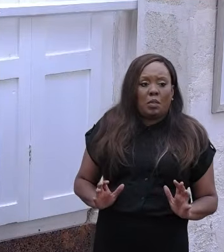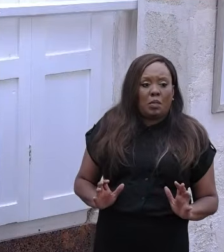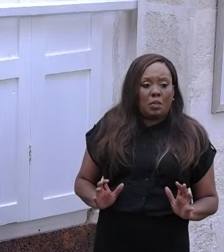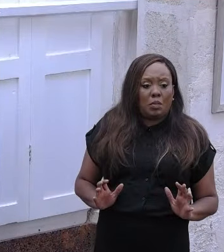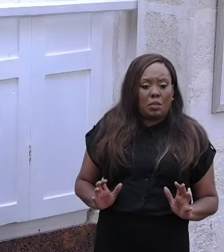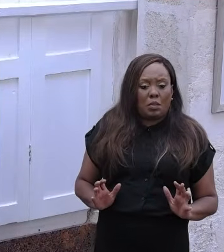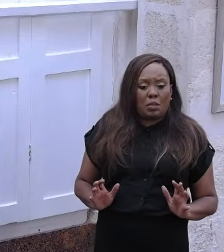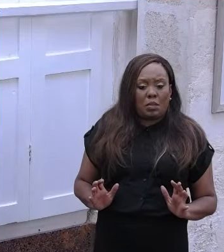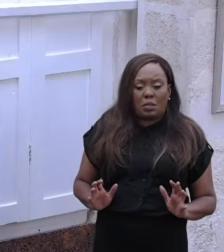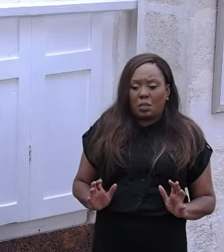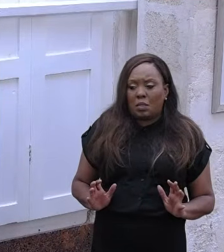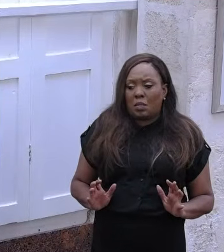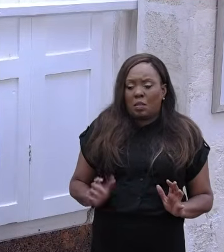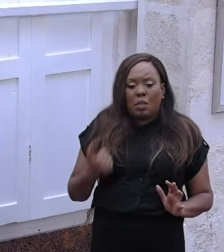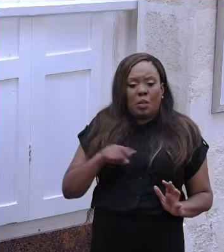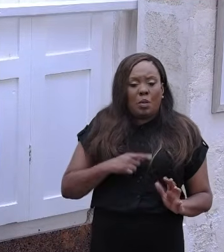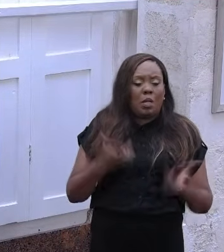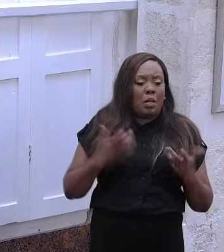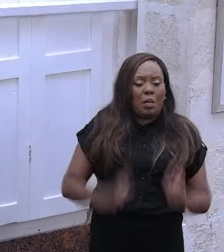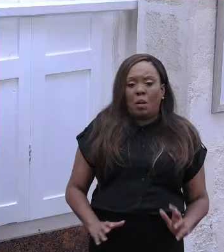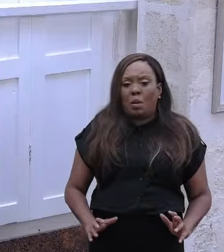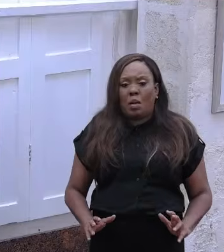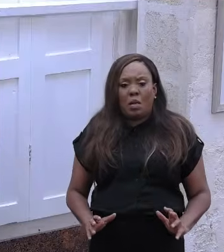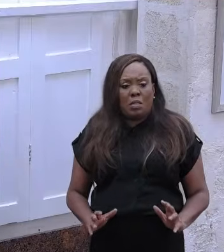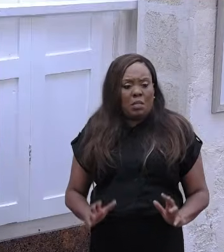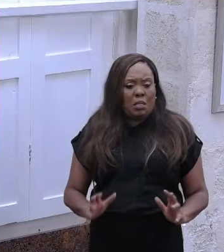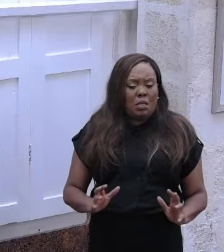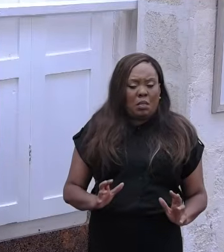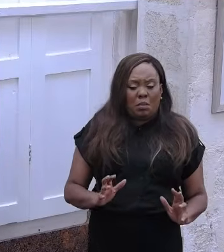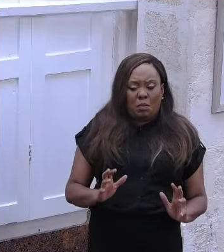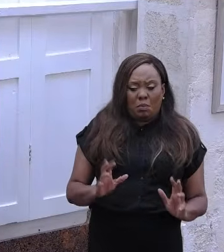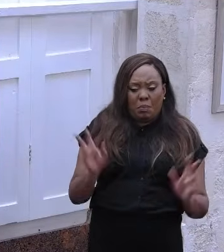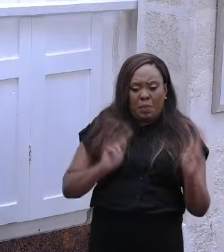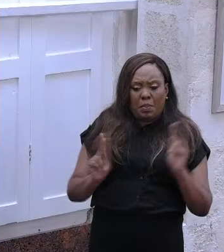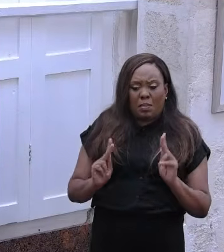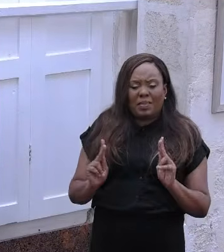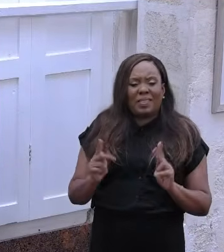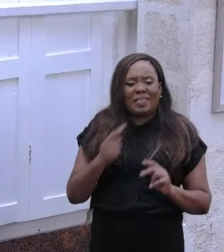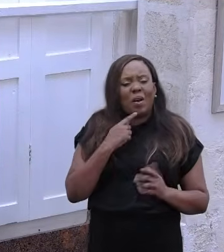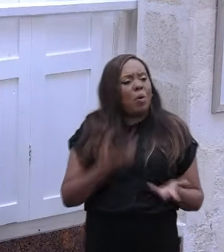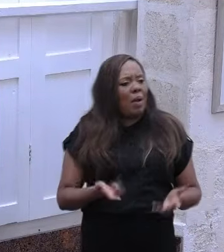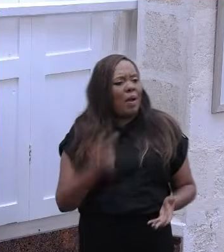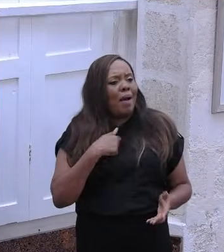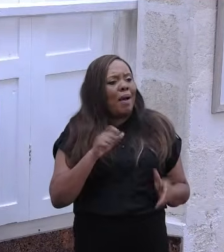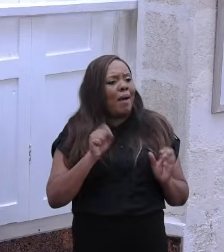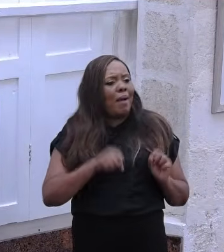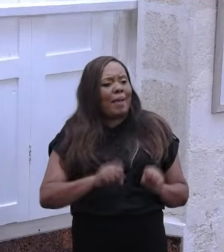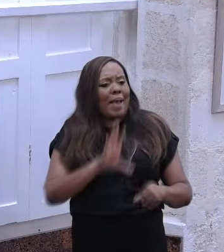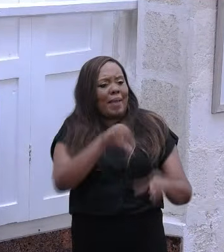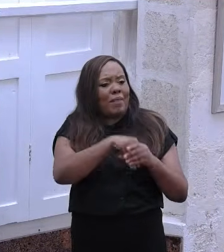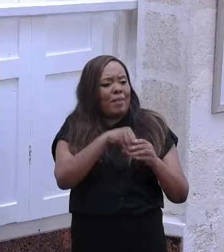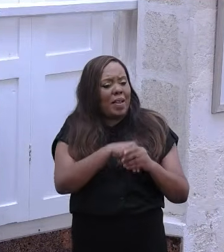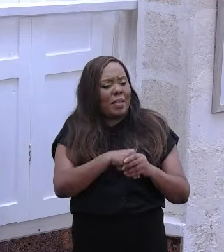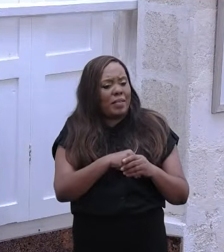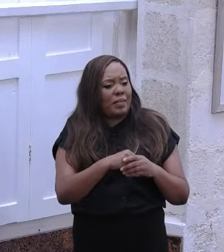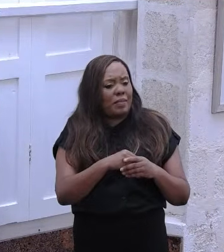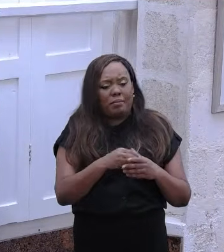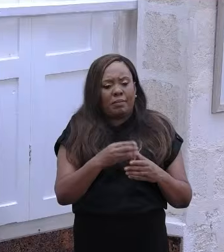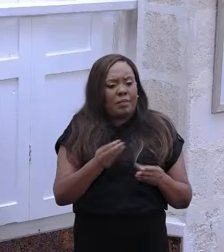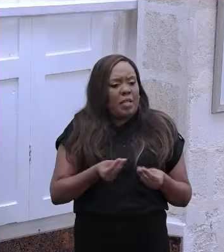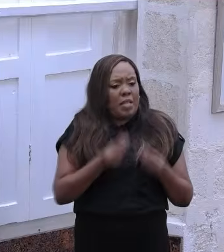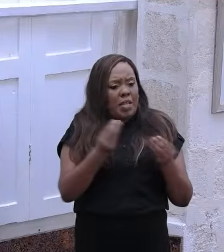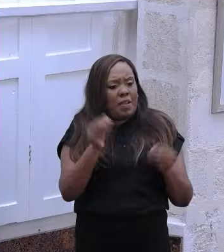by investment route, because we recognize that while that quickly brings money, it also